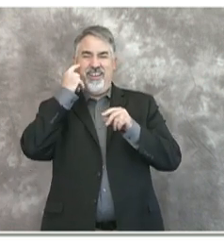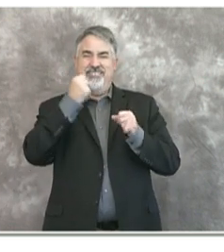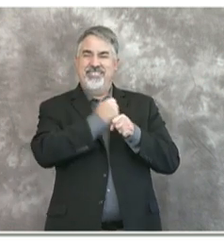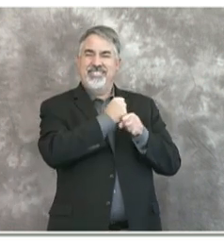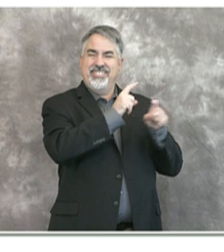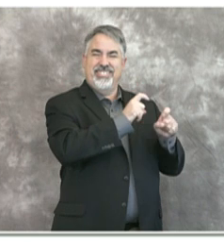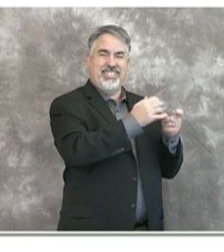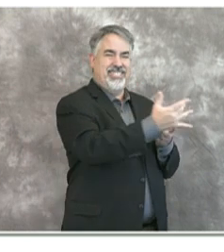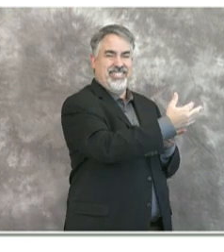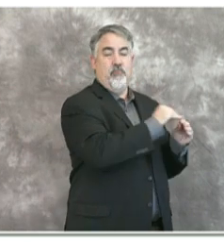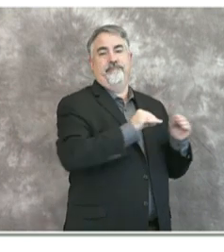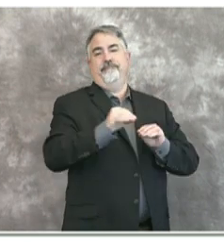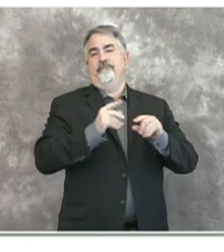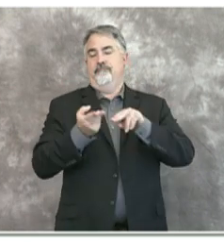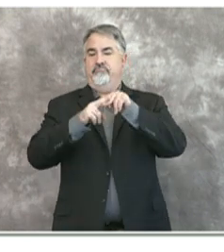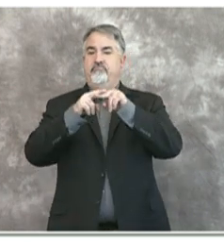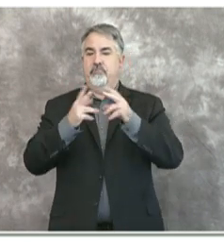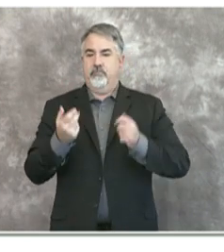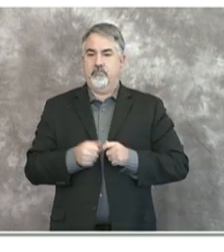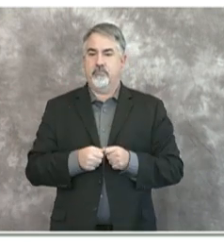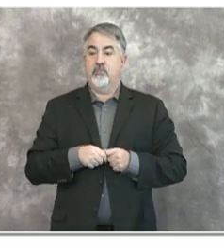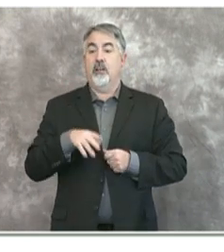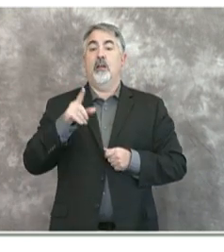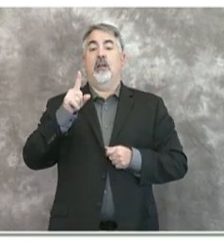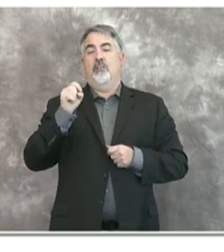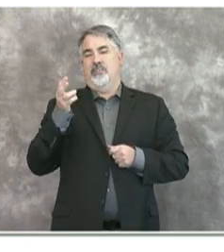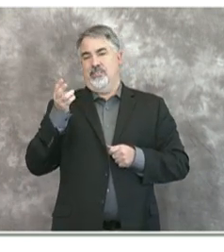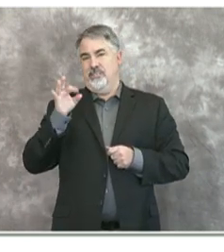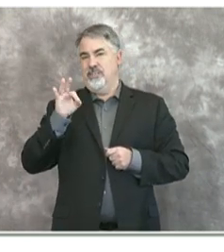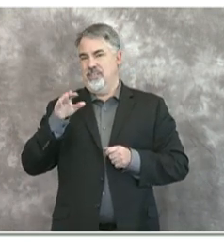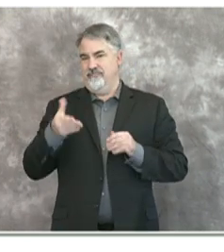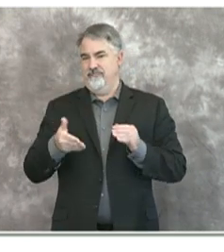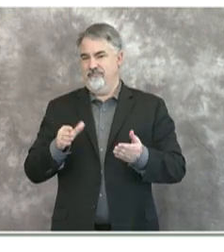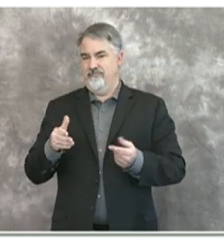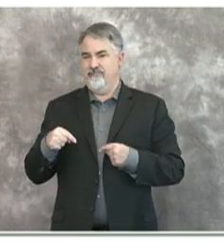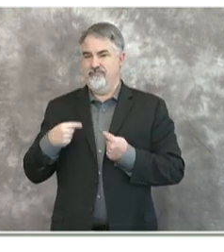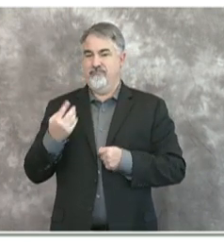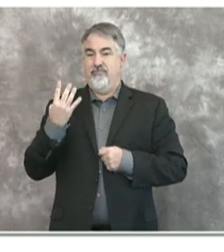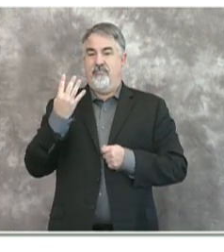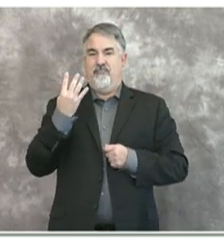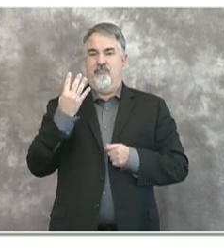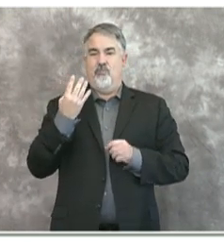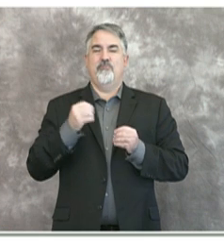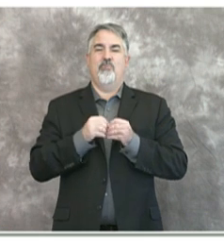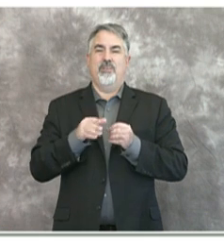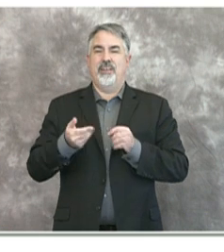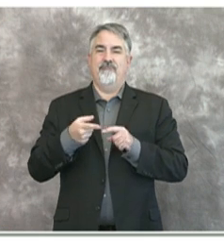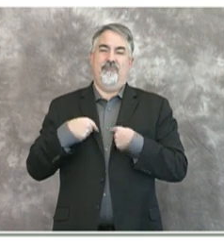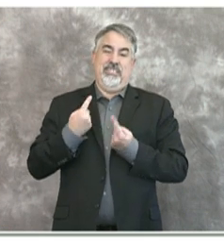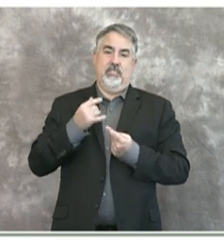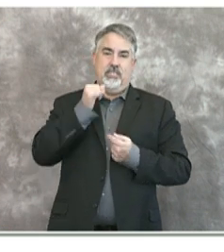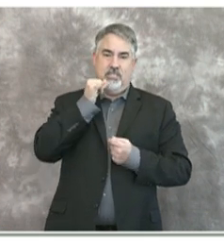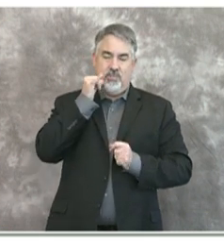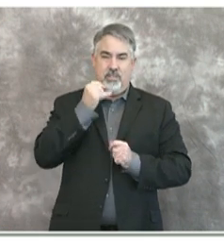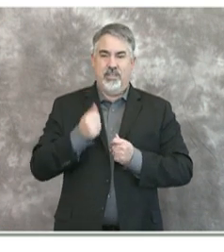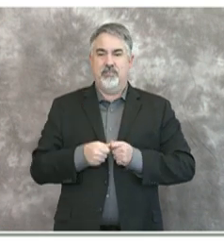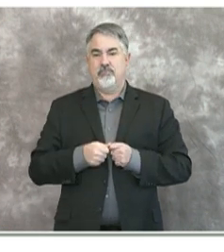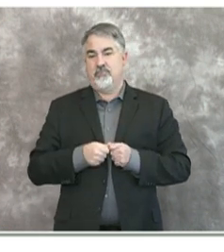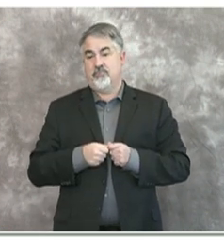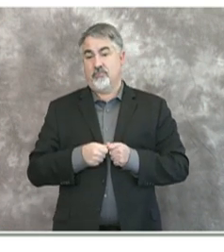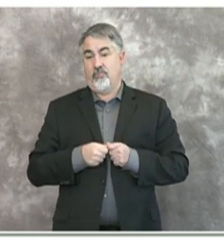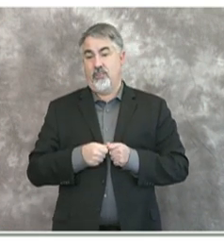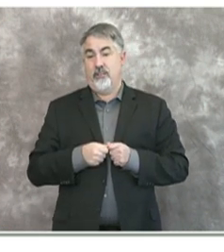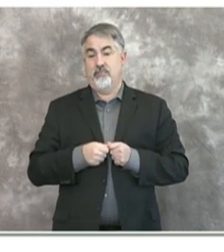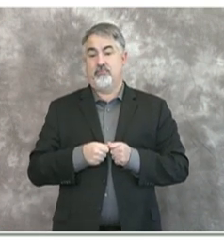as 169 deaths, which is 4 more than reported yesterday. Of the total number of cases that